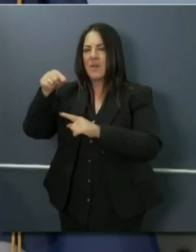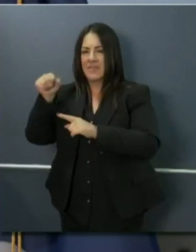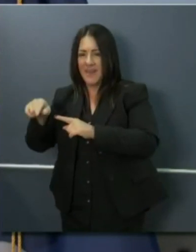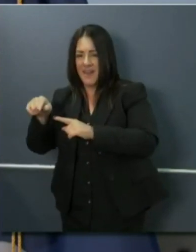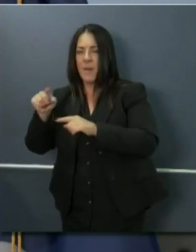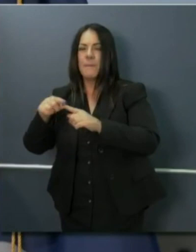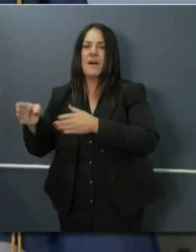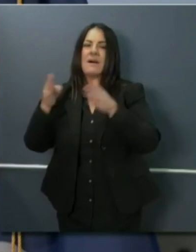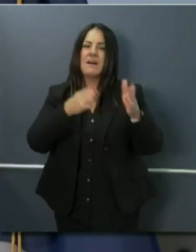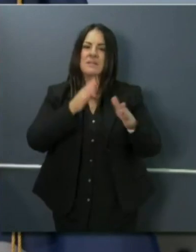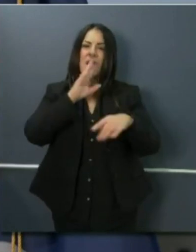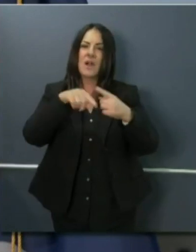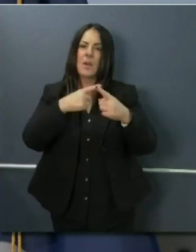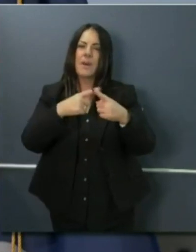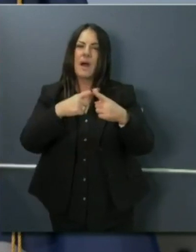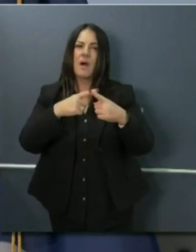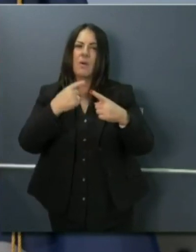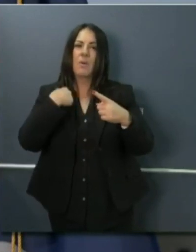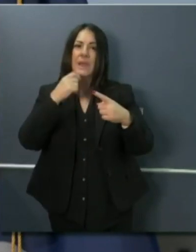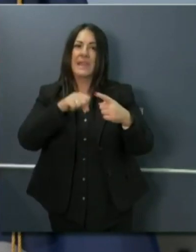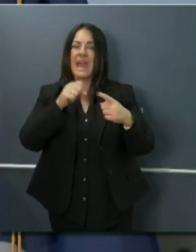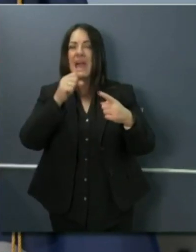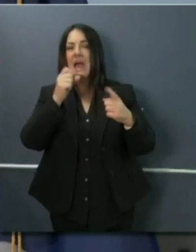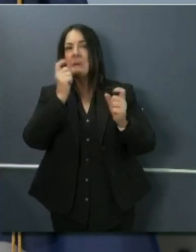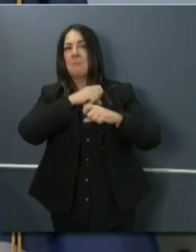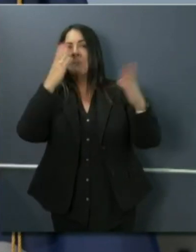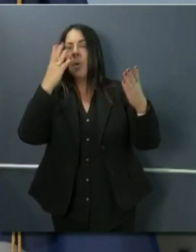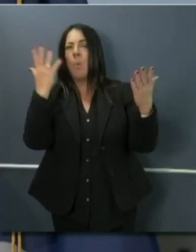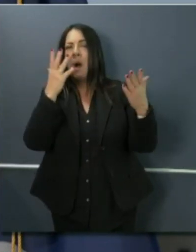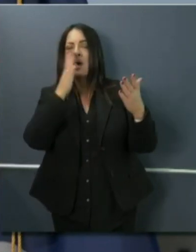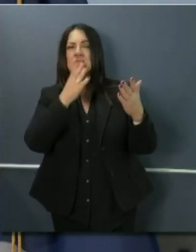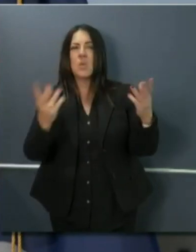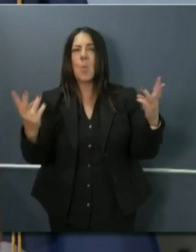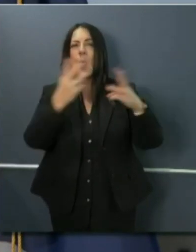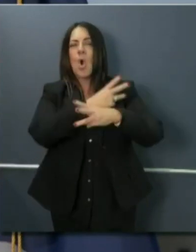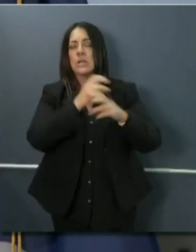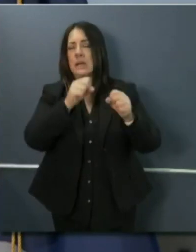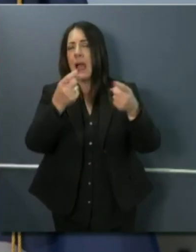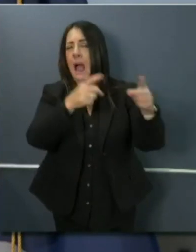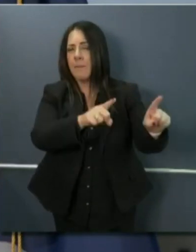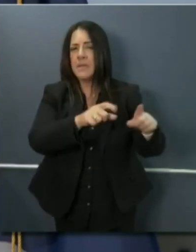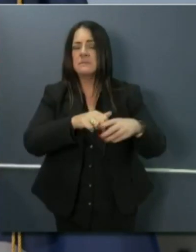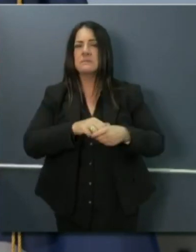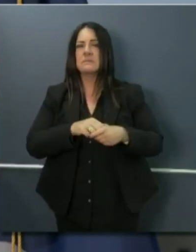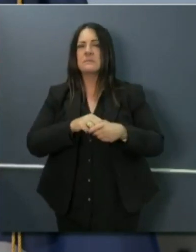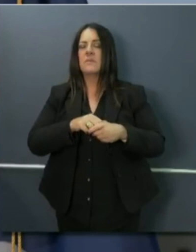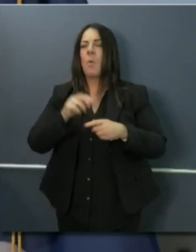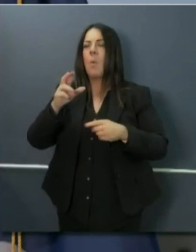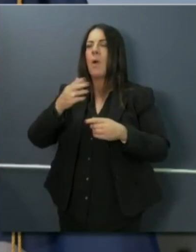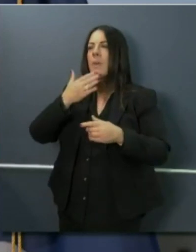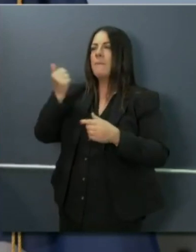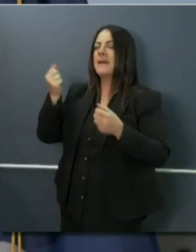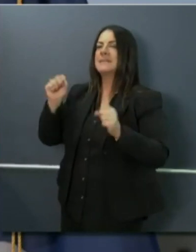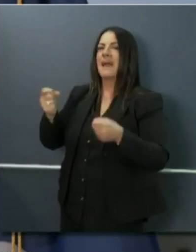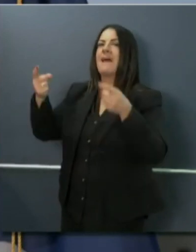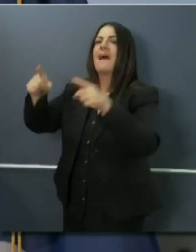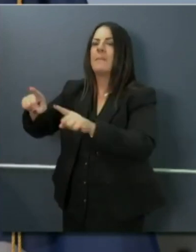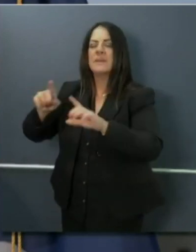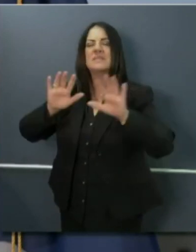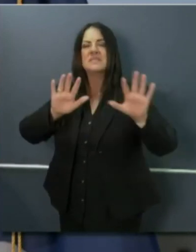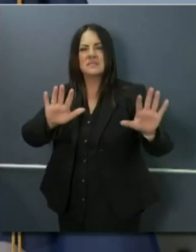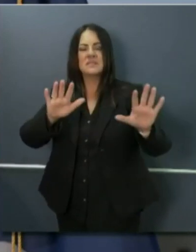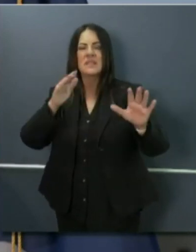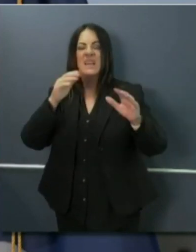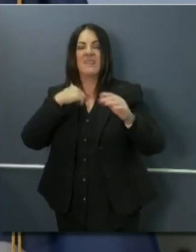you a chart of a worst-case scenario or a best-case scenario and having people run with those things, that over the course of the next